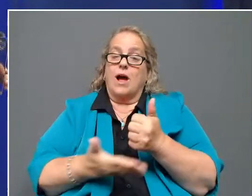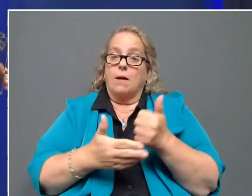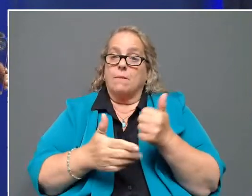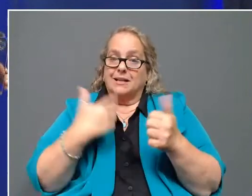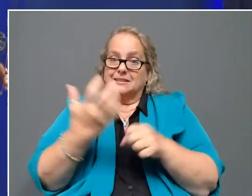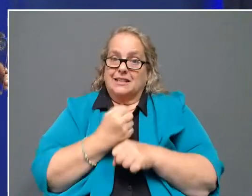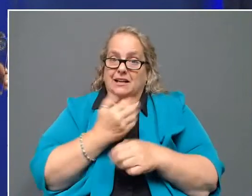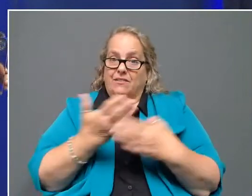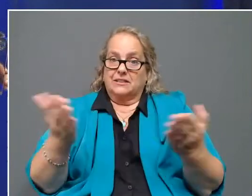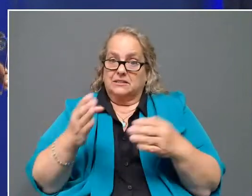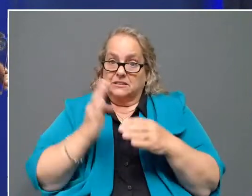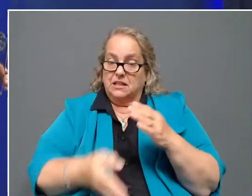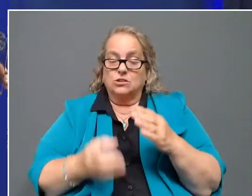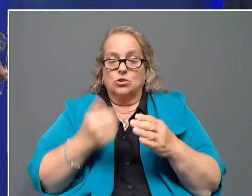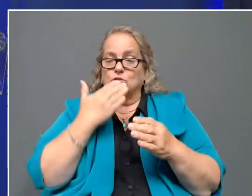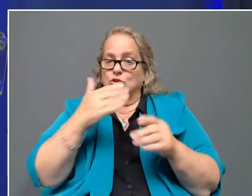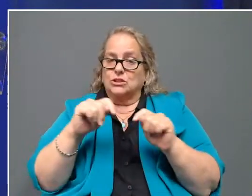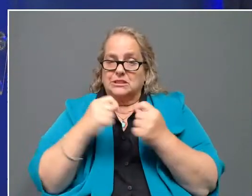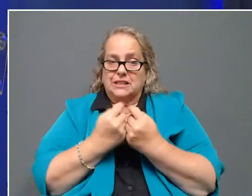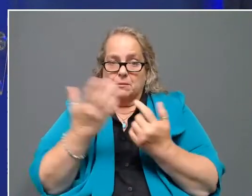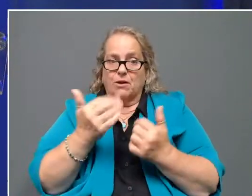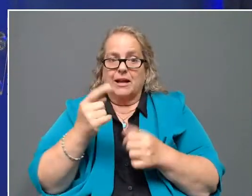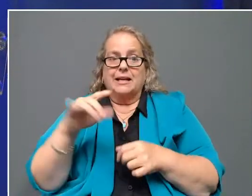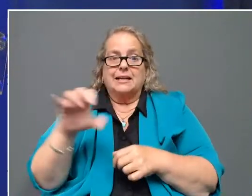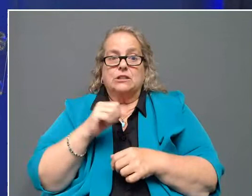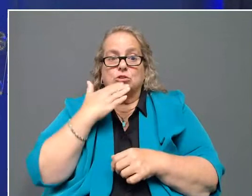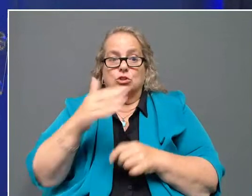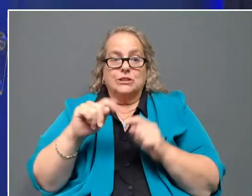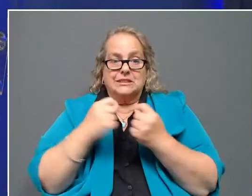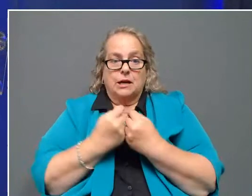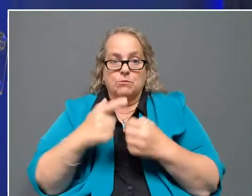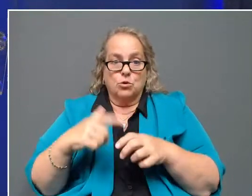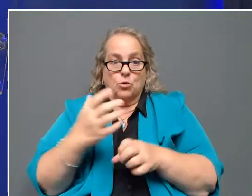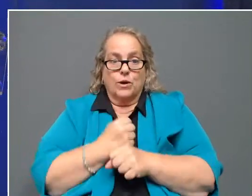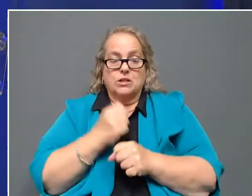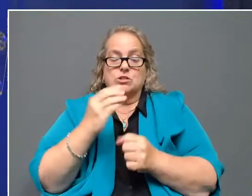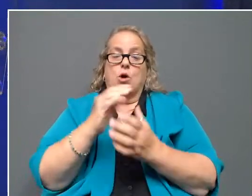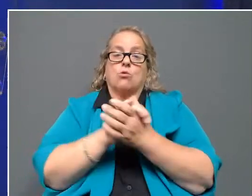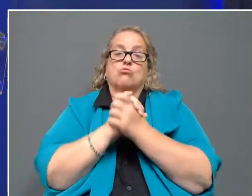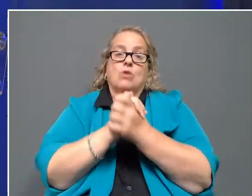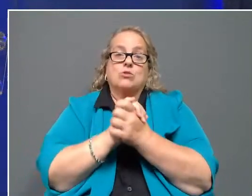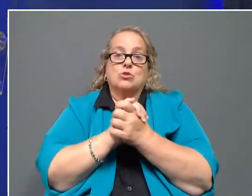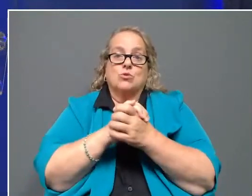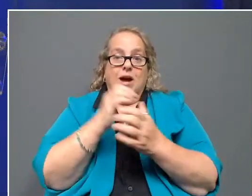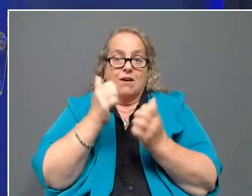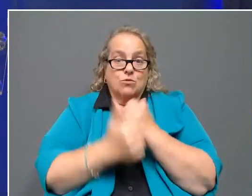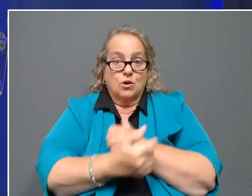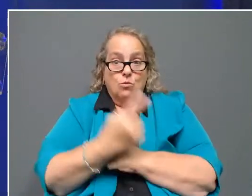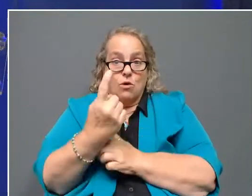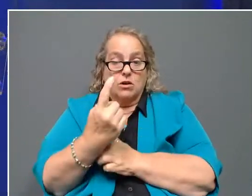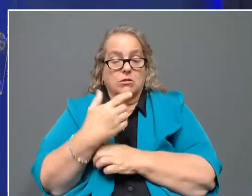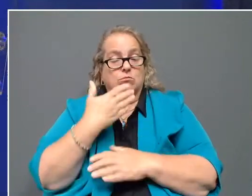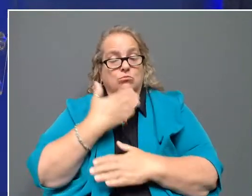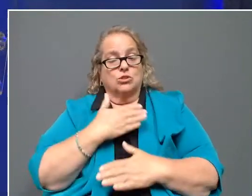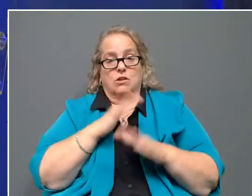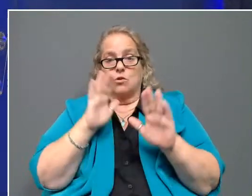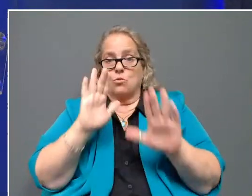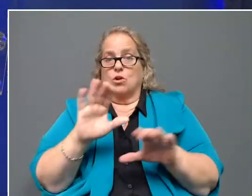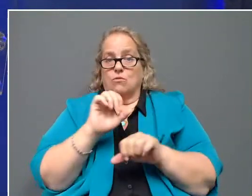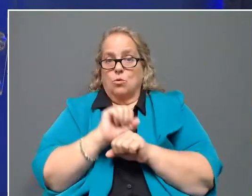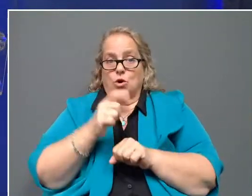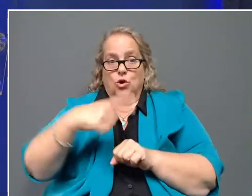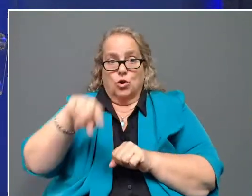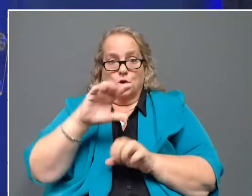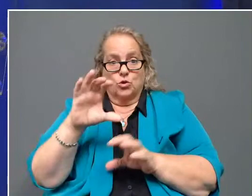team here, and it takes a good team to win. So congratulations to everybody. Really appreciate the wonderful work you're doing out here, and of course, we'll do anything we